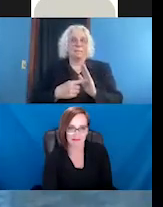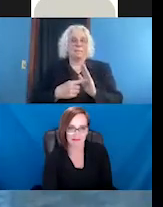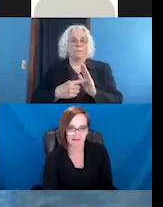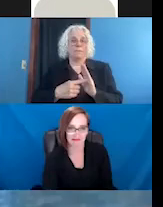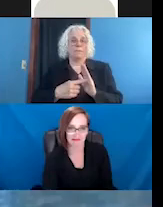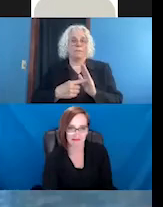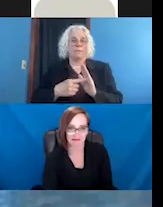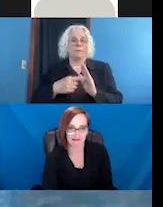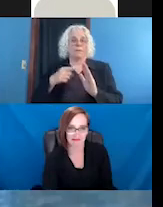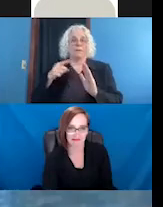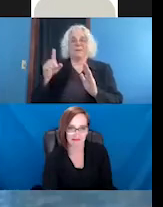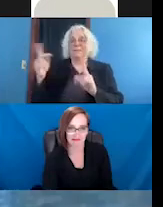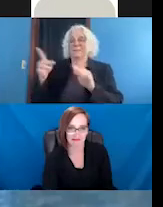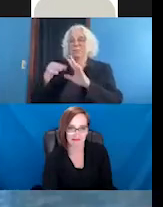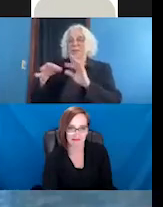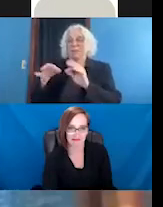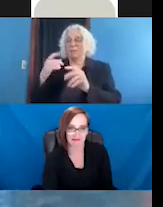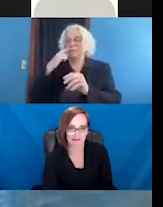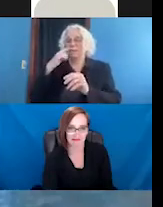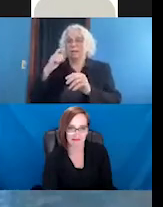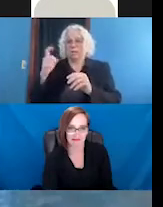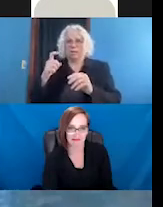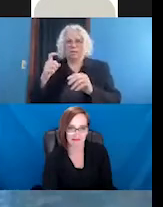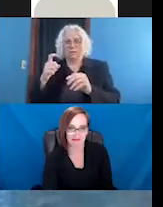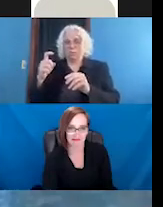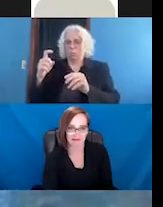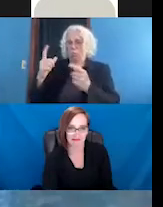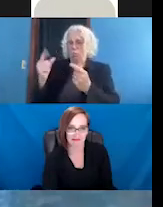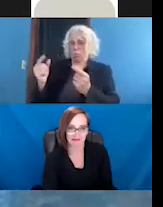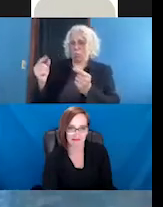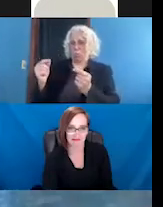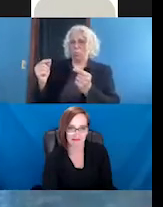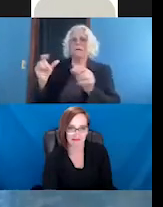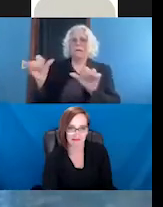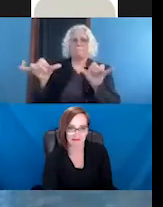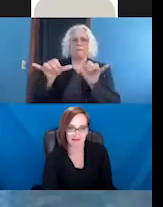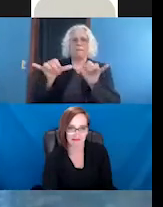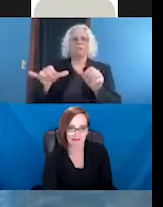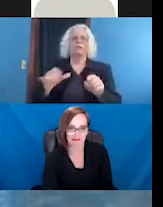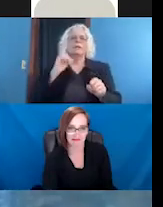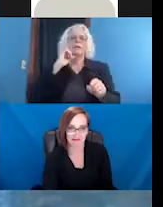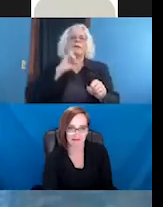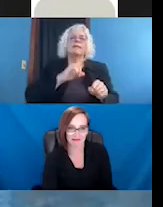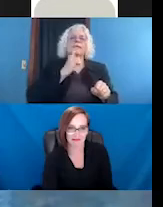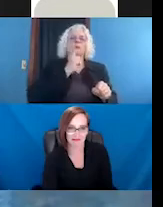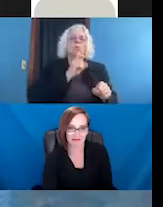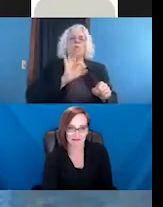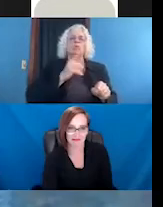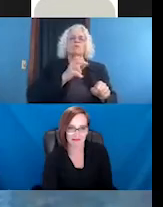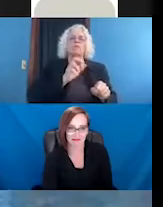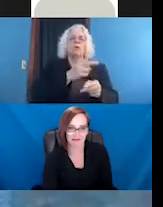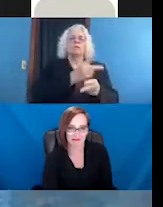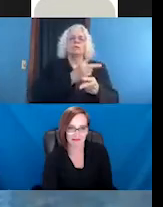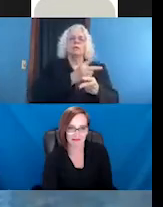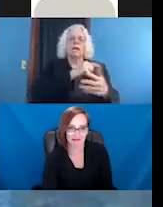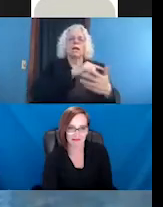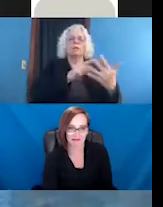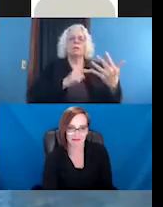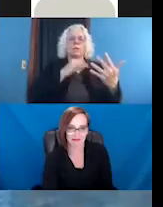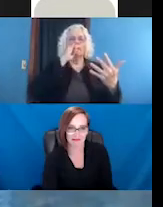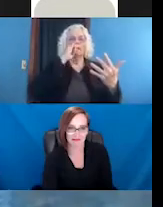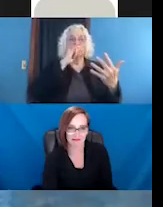can chew. We need to make sure we have measurable impact. But if you add up the number of young people in the foster care system, who are aging